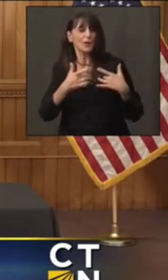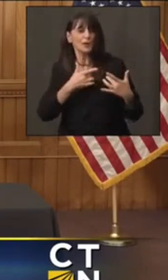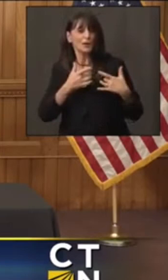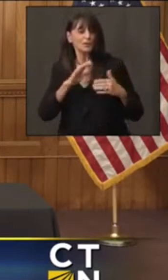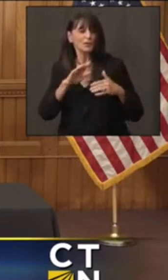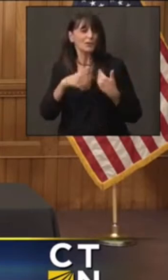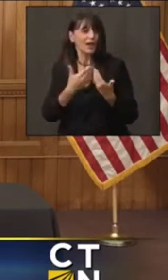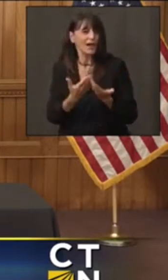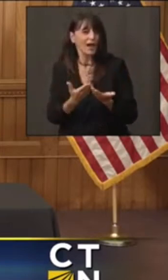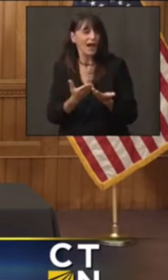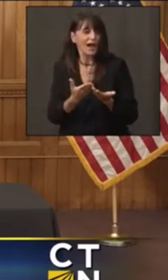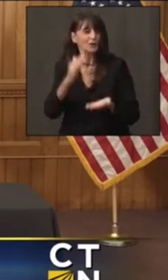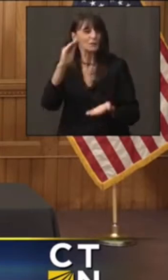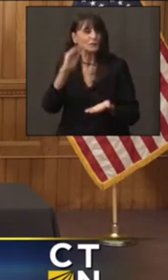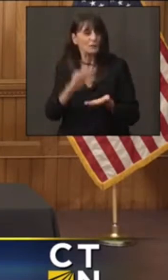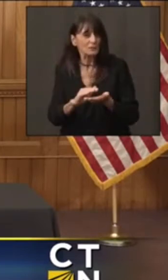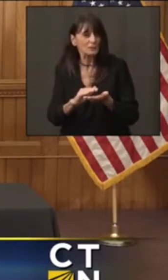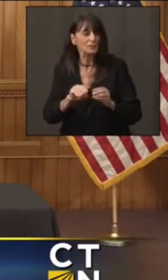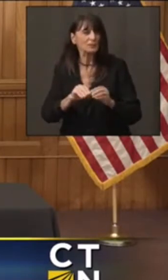be run?